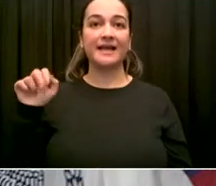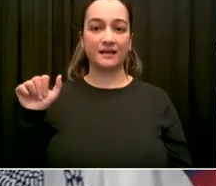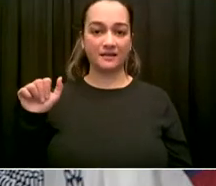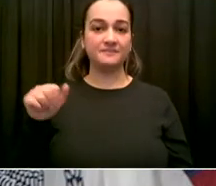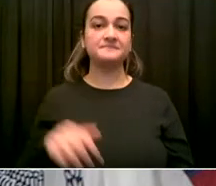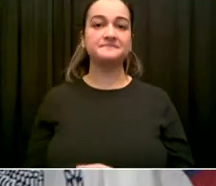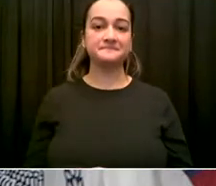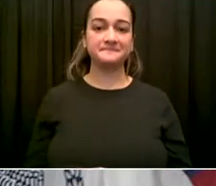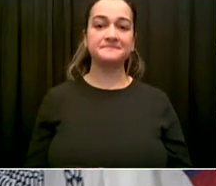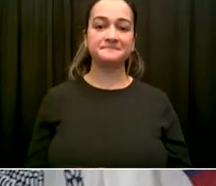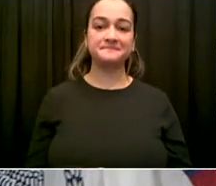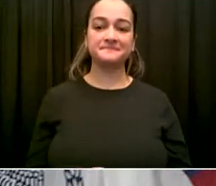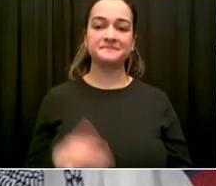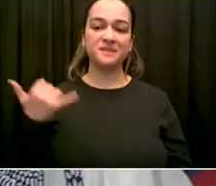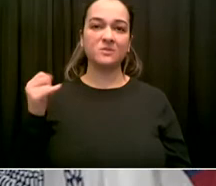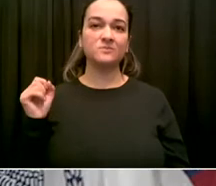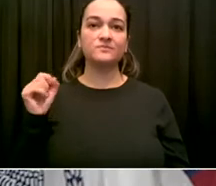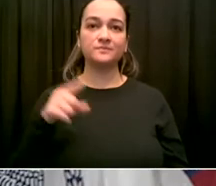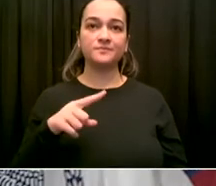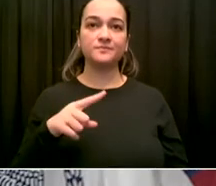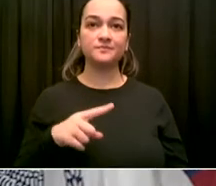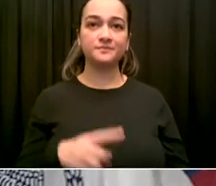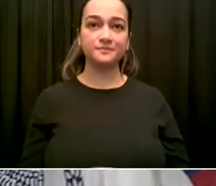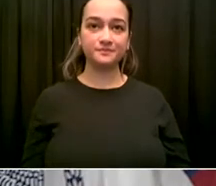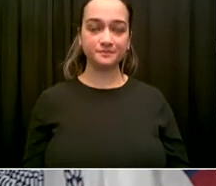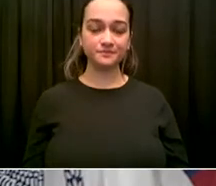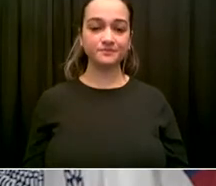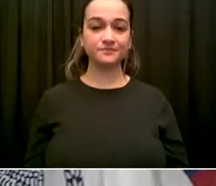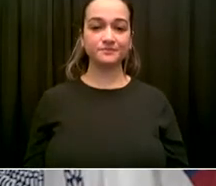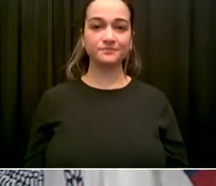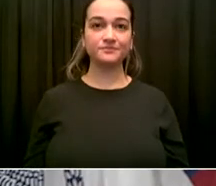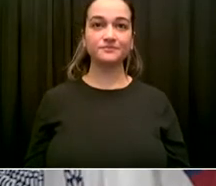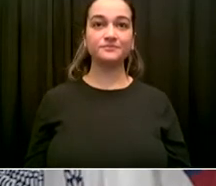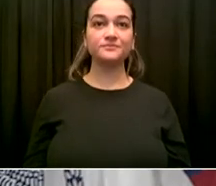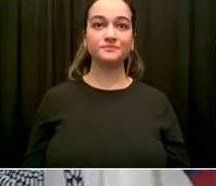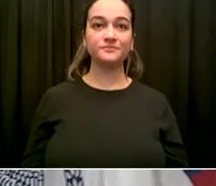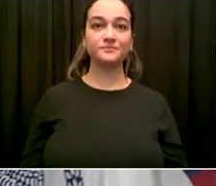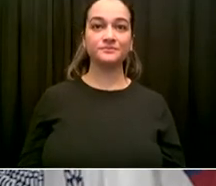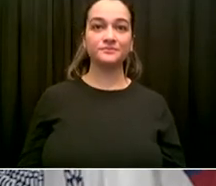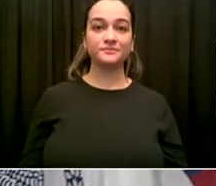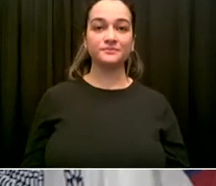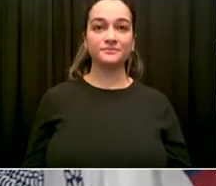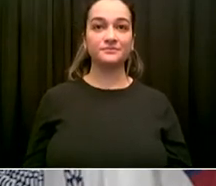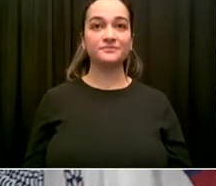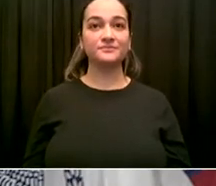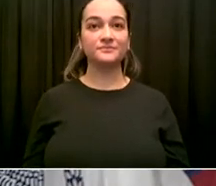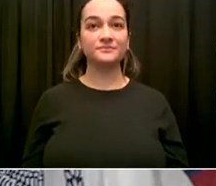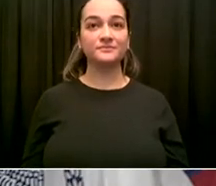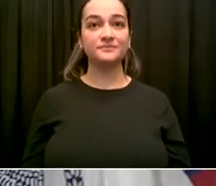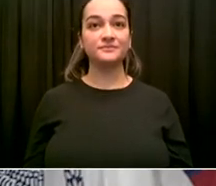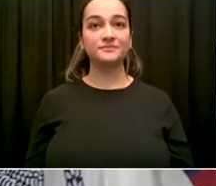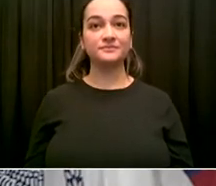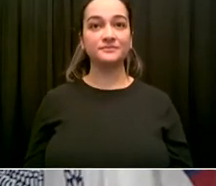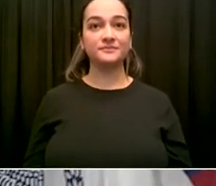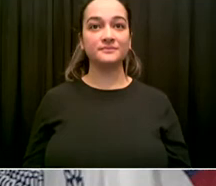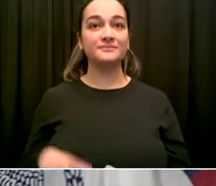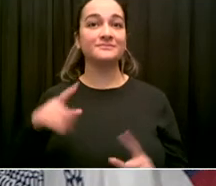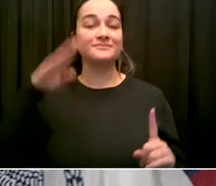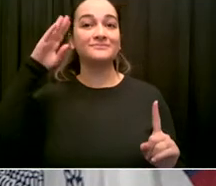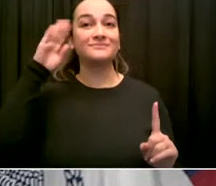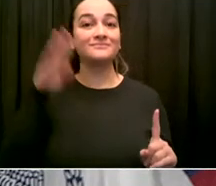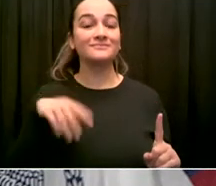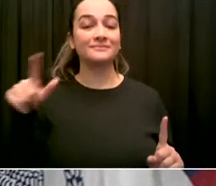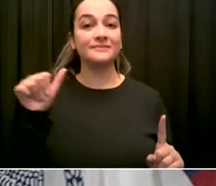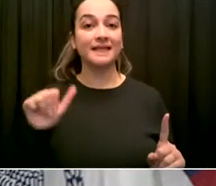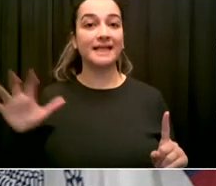most, of the people targeting Asian Americans in these attacks involve people who are mentally ill,